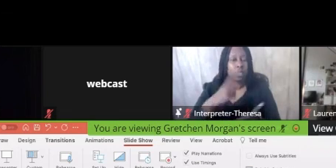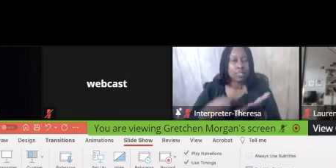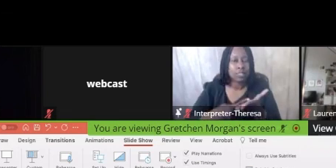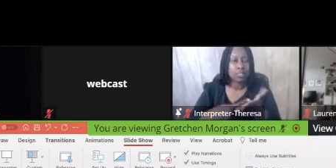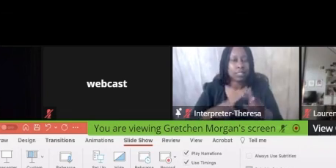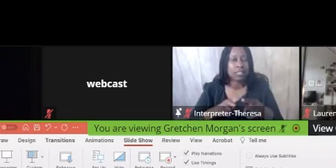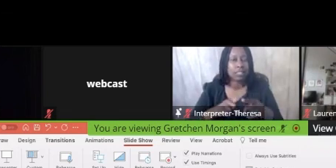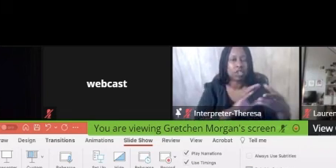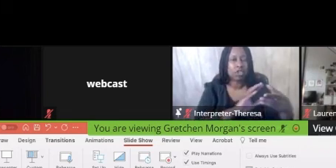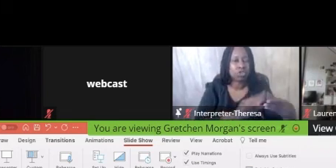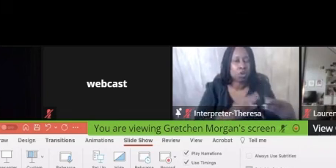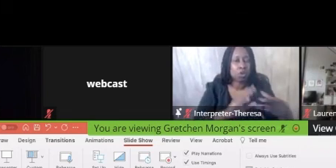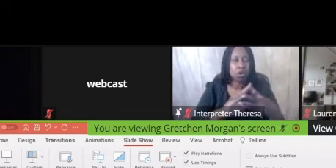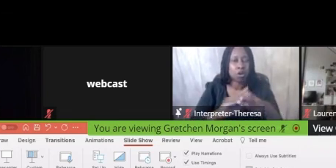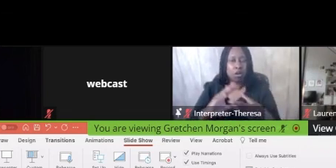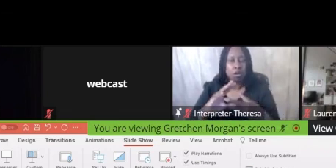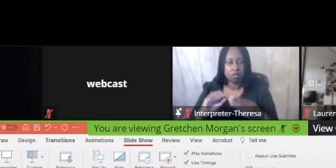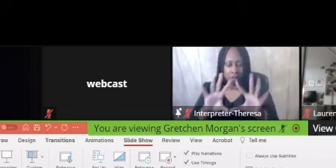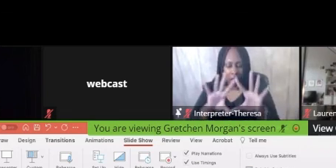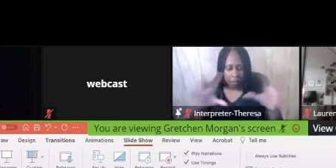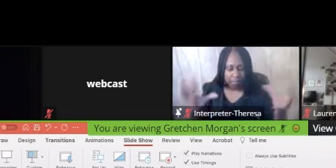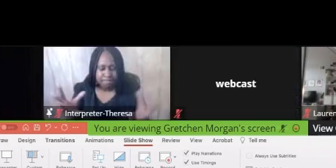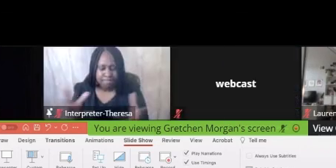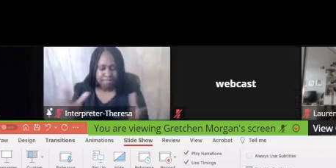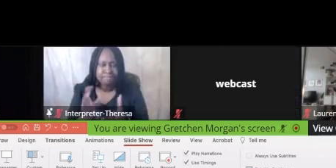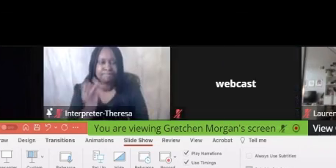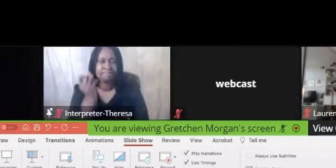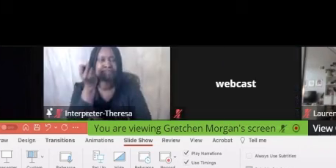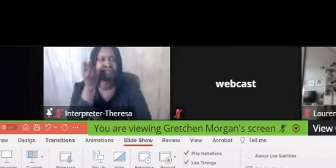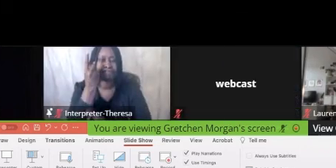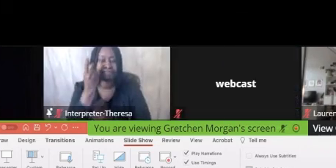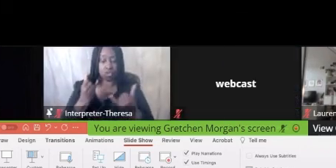get a picture not only of the current state, but also of that aspirational future state.